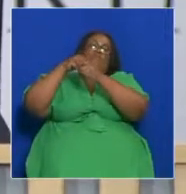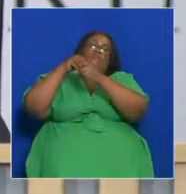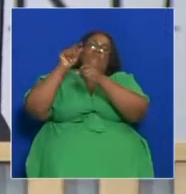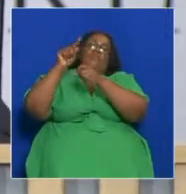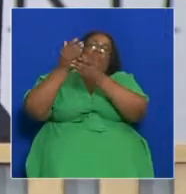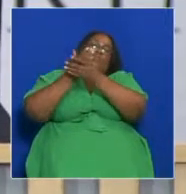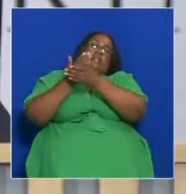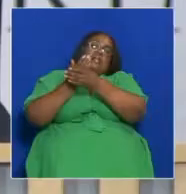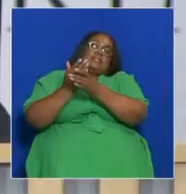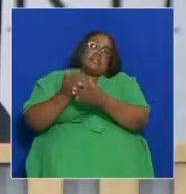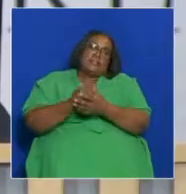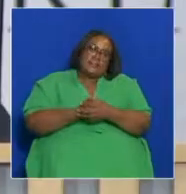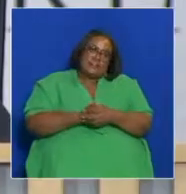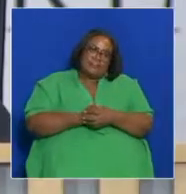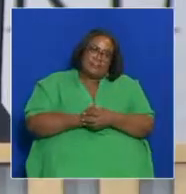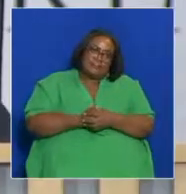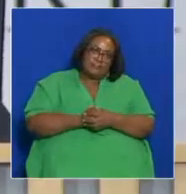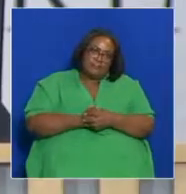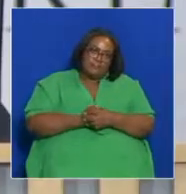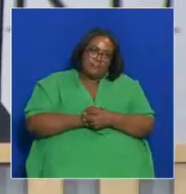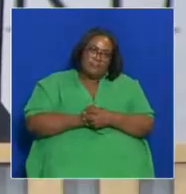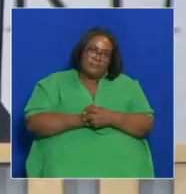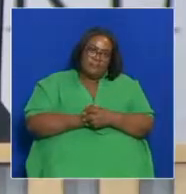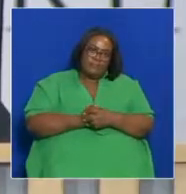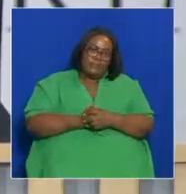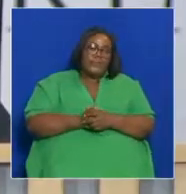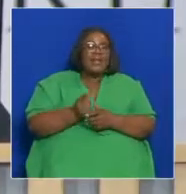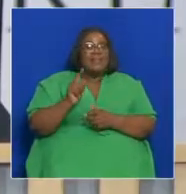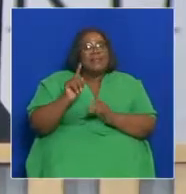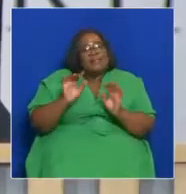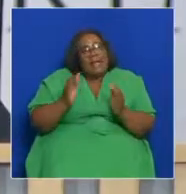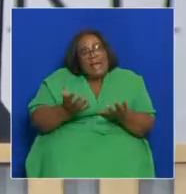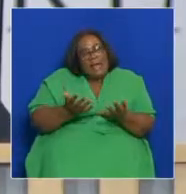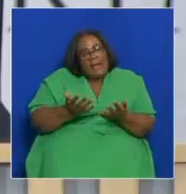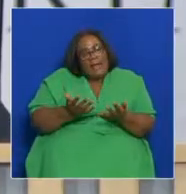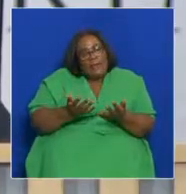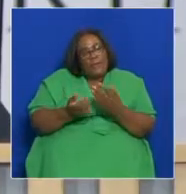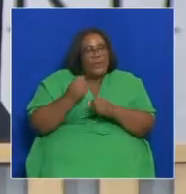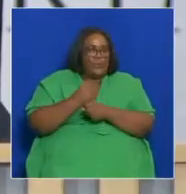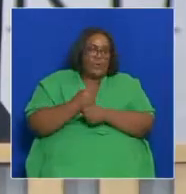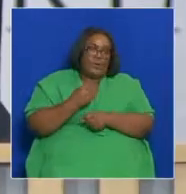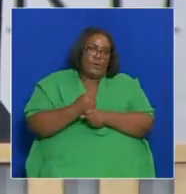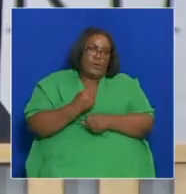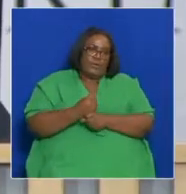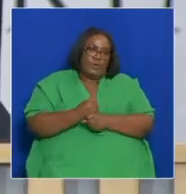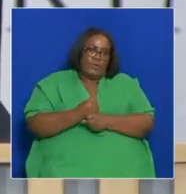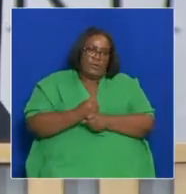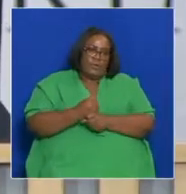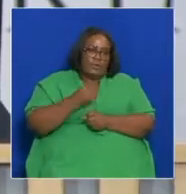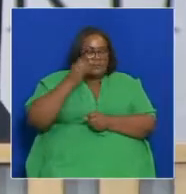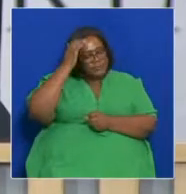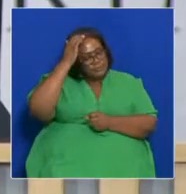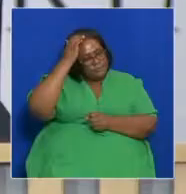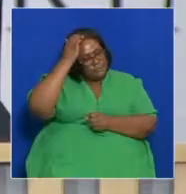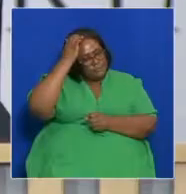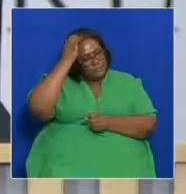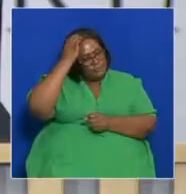matters. So that is how it worked. And I would, from time to time,